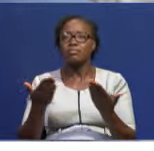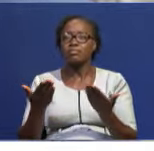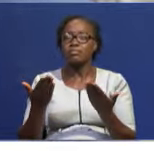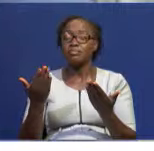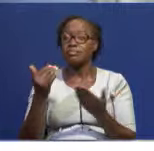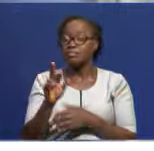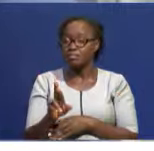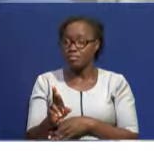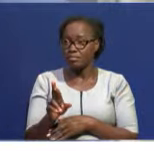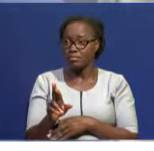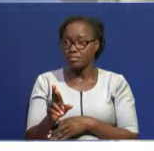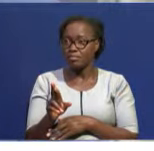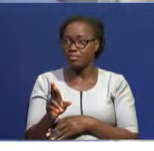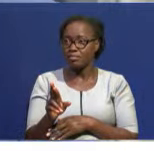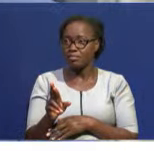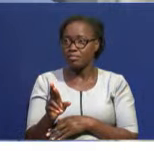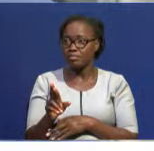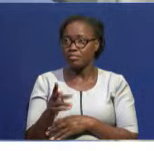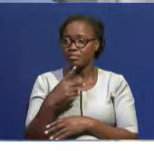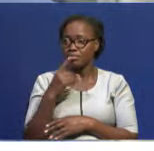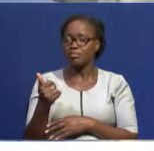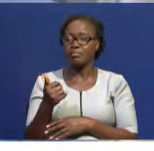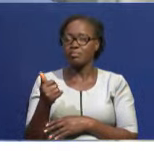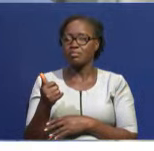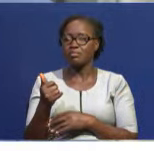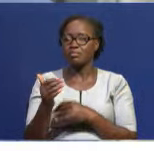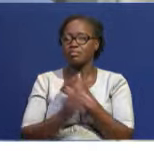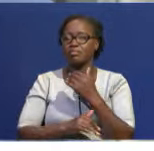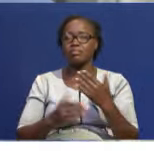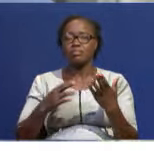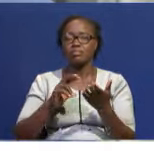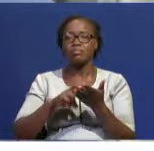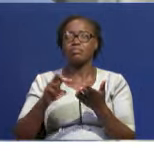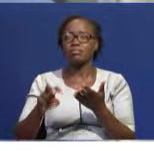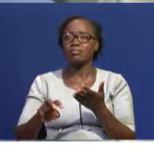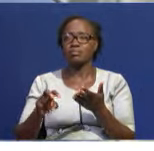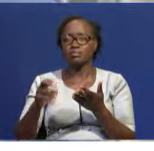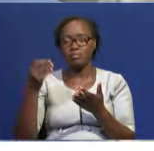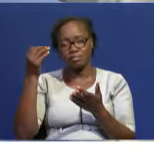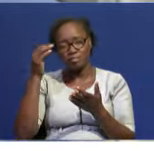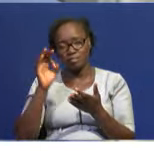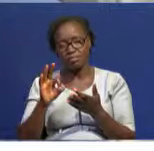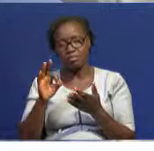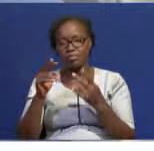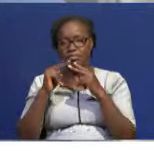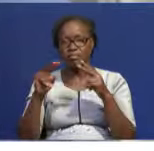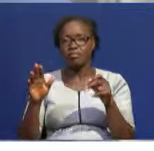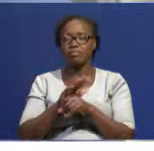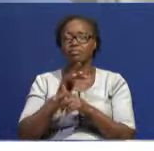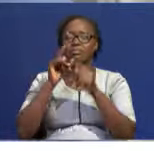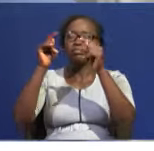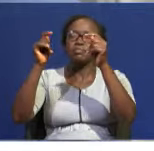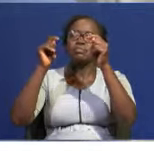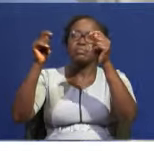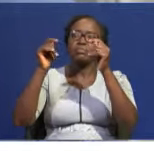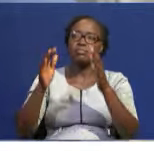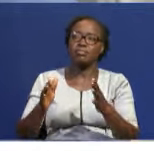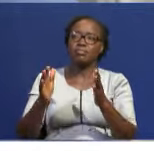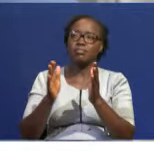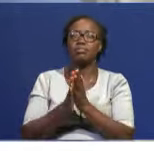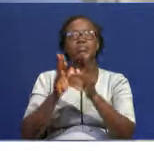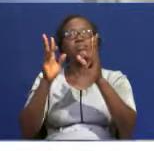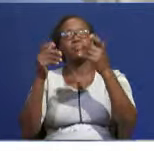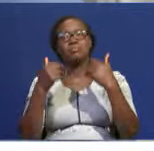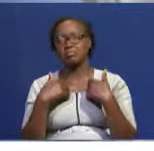our people. Mm-hmm. So it's very unfortunate that people took advantage of the peaceful demonstrators who had